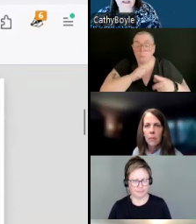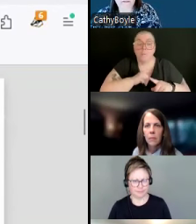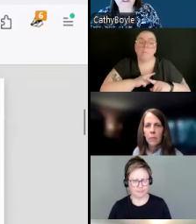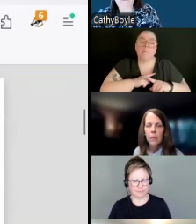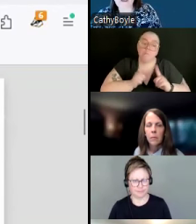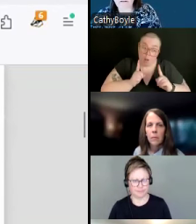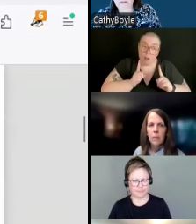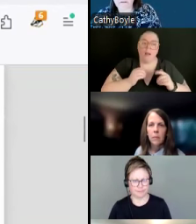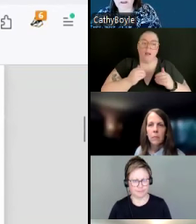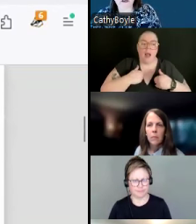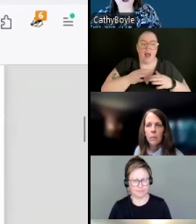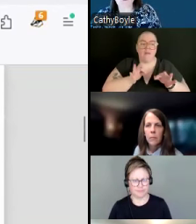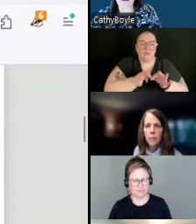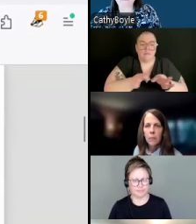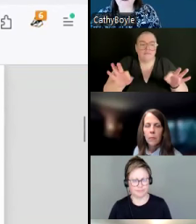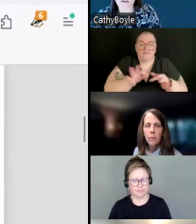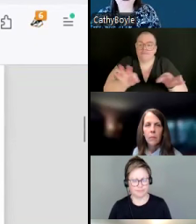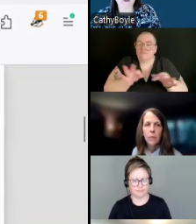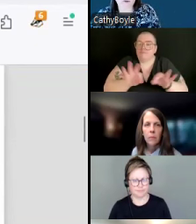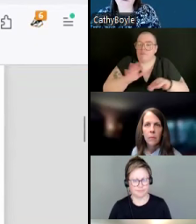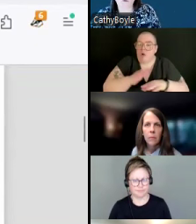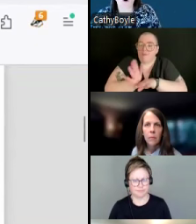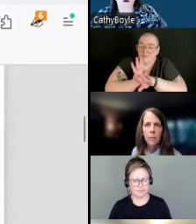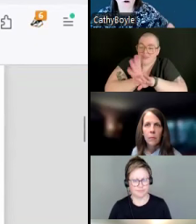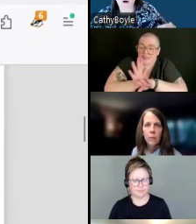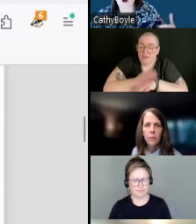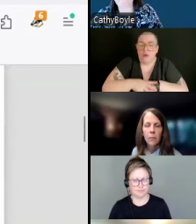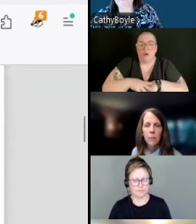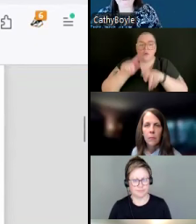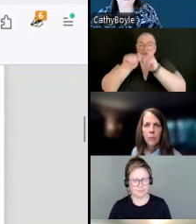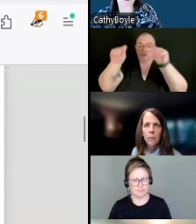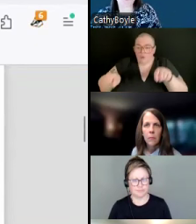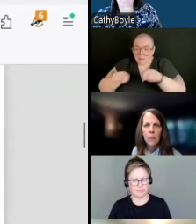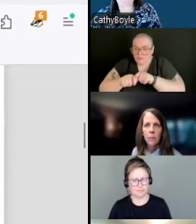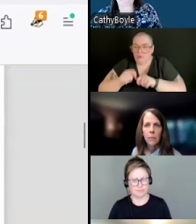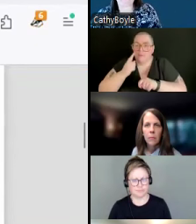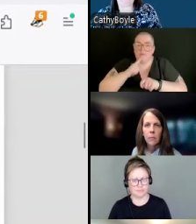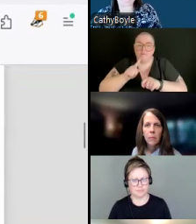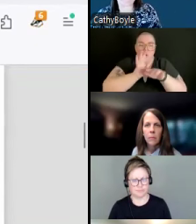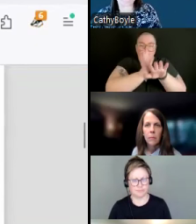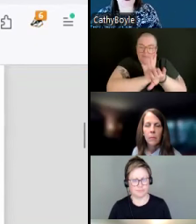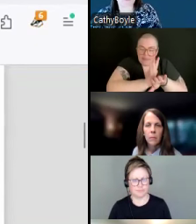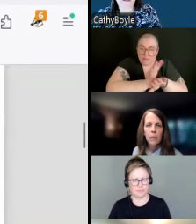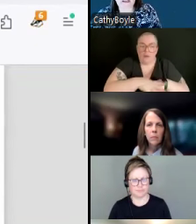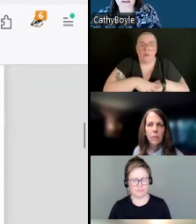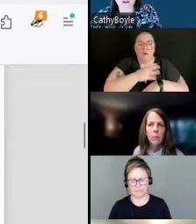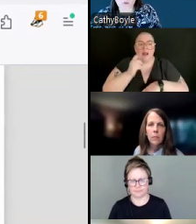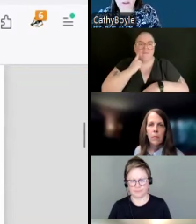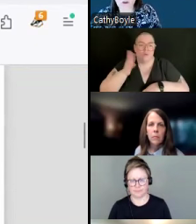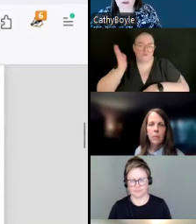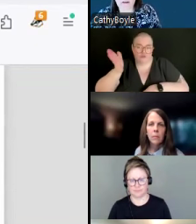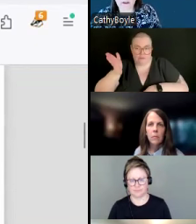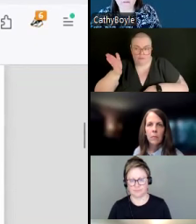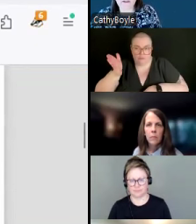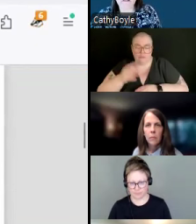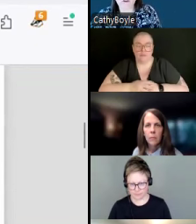generally have subtitled video and transcripts for our video and for our presentations. We